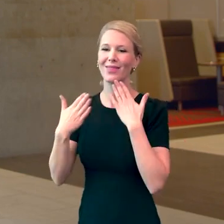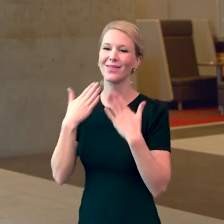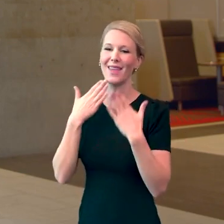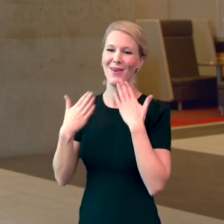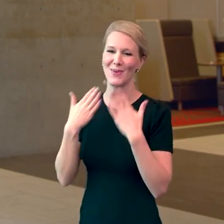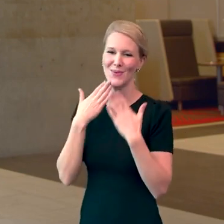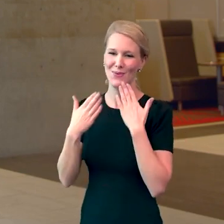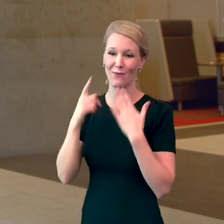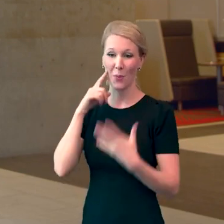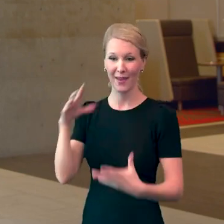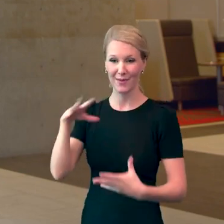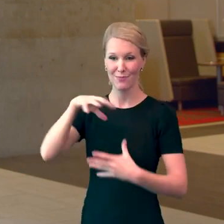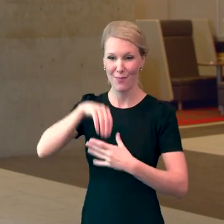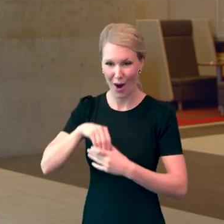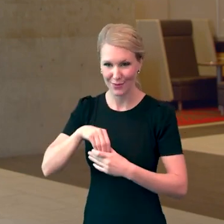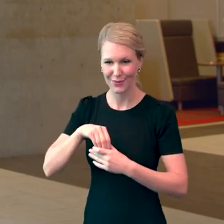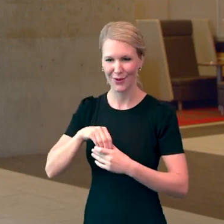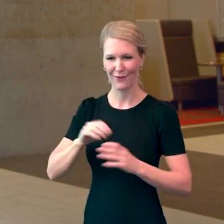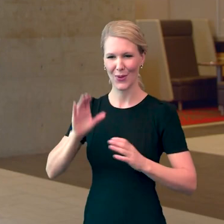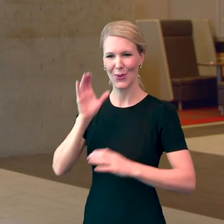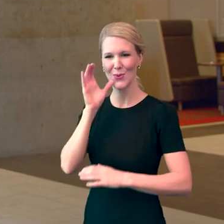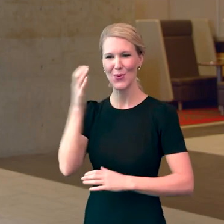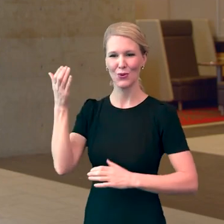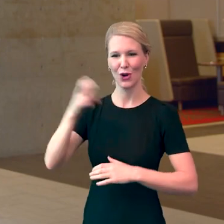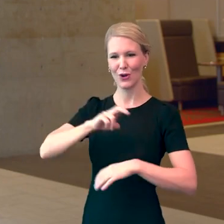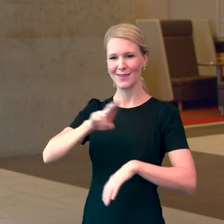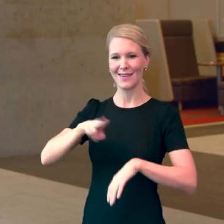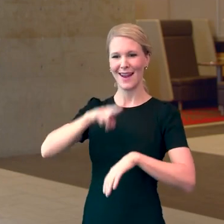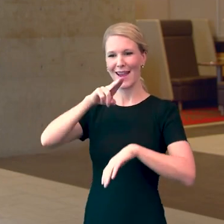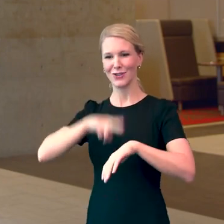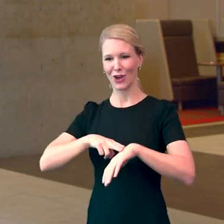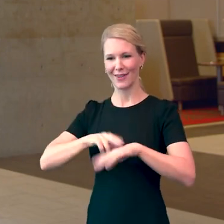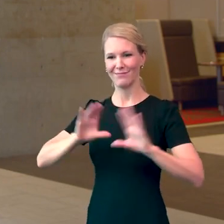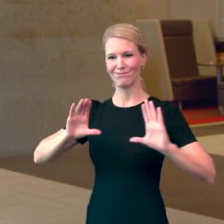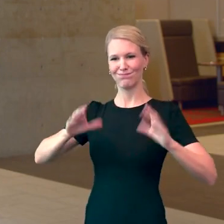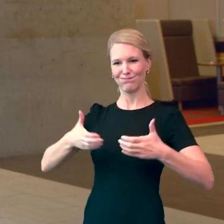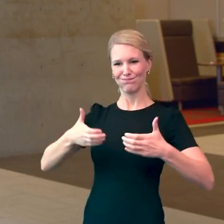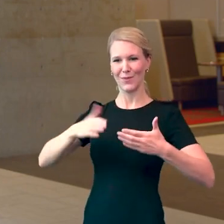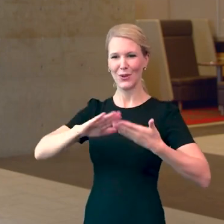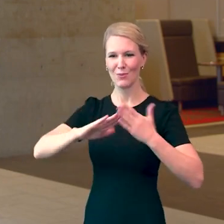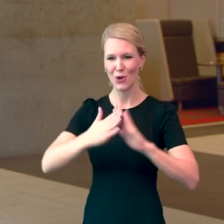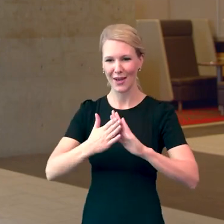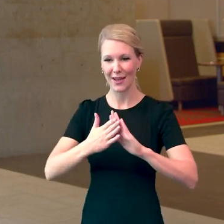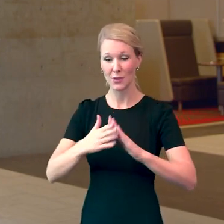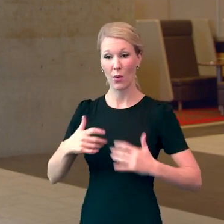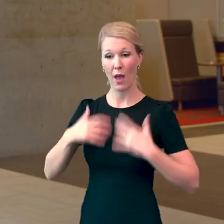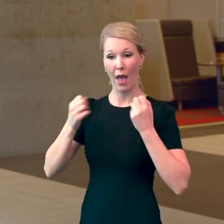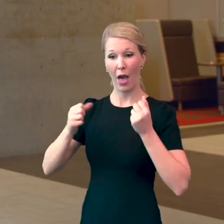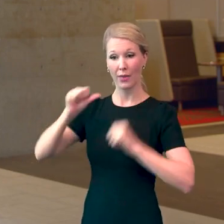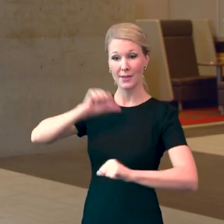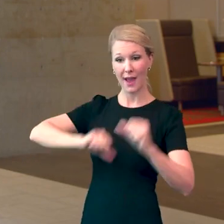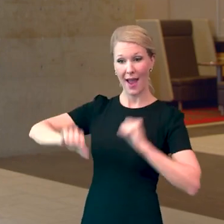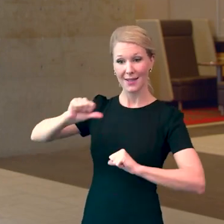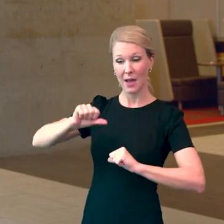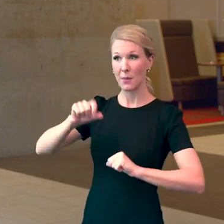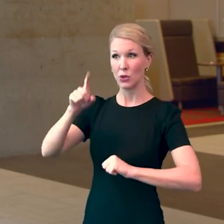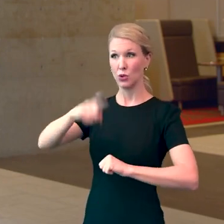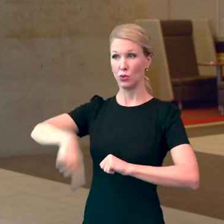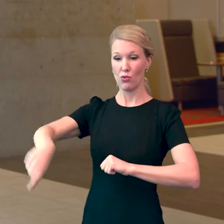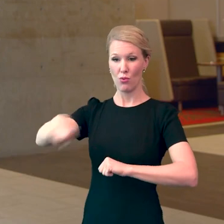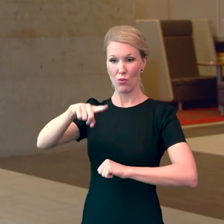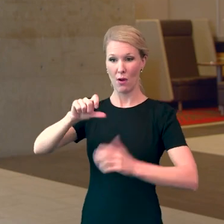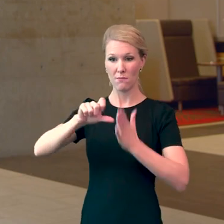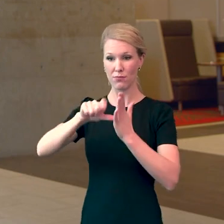you. Thank you for being part of the Cougar Nation, the Cougar community. Here in the health